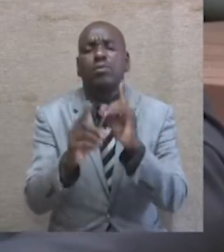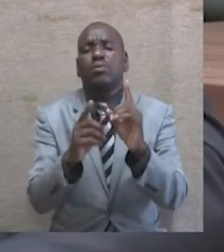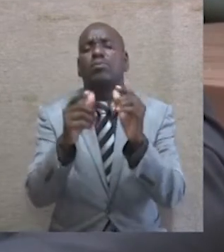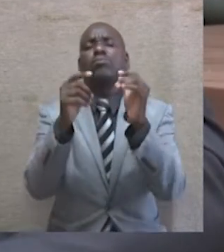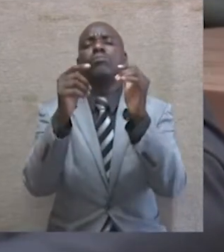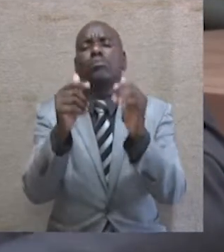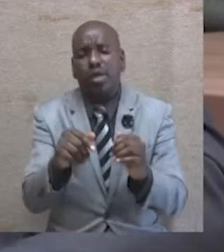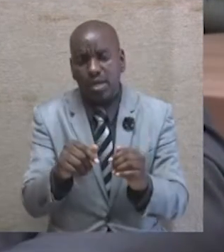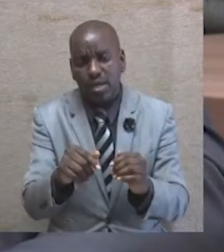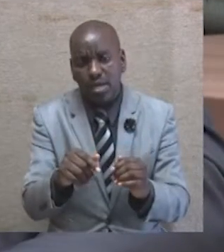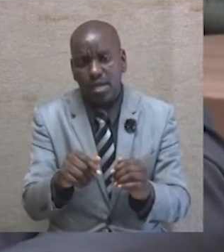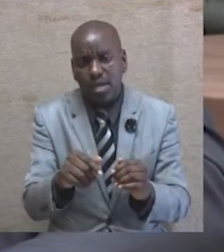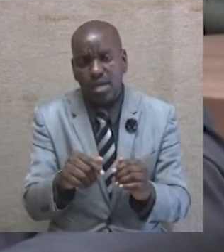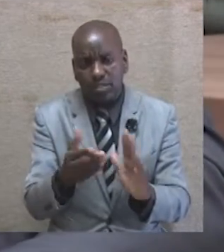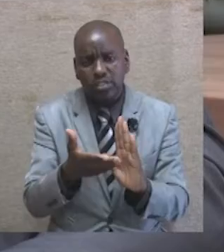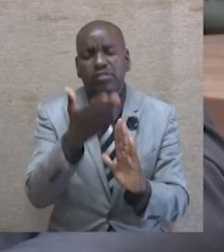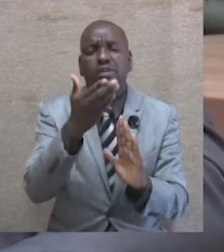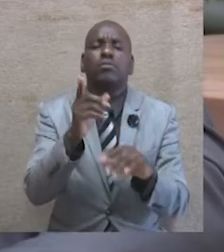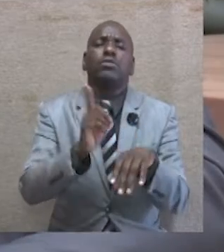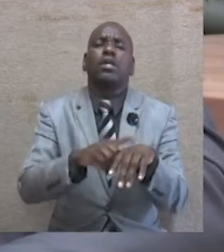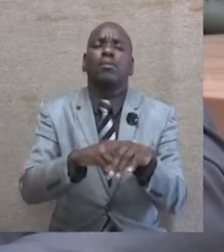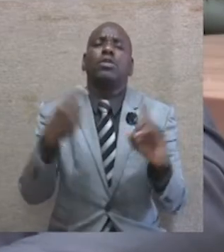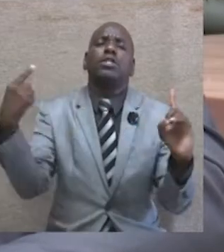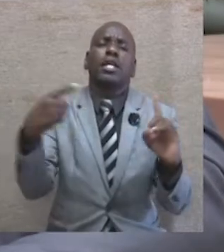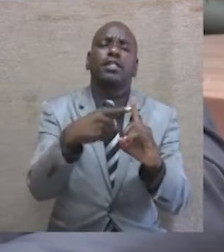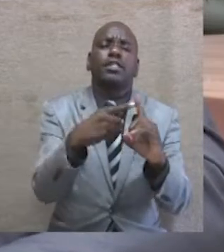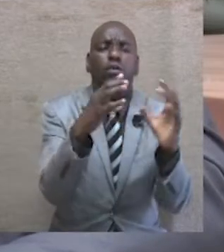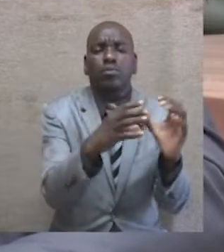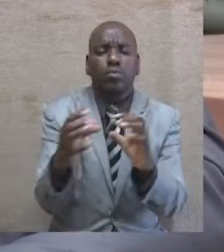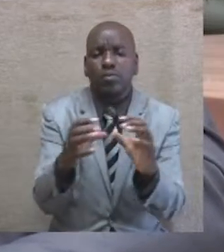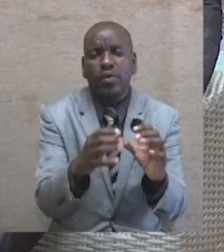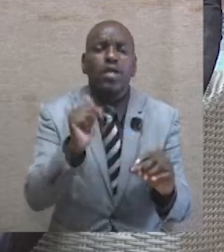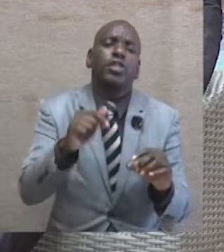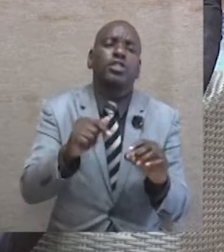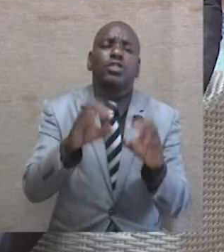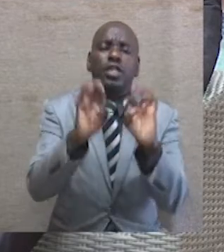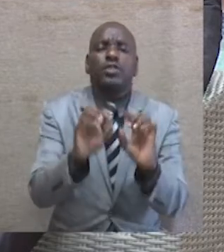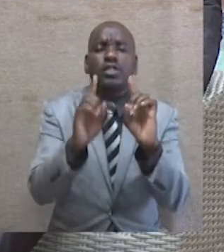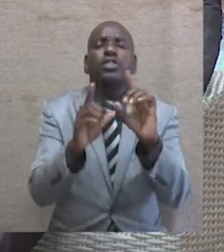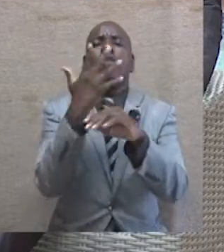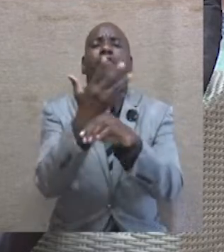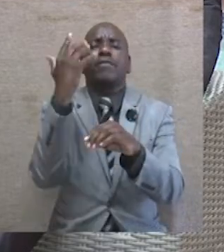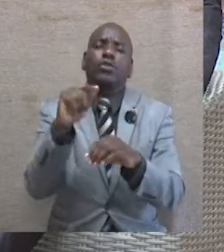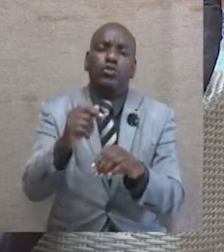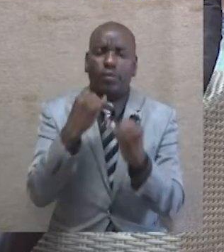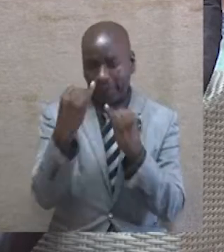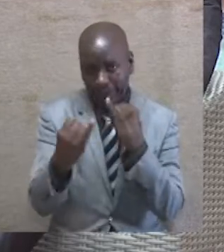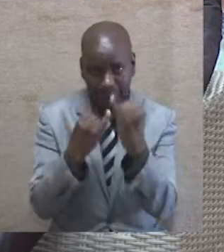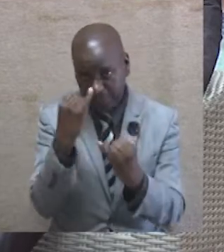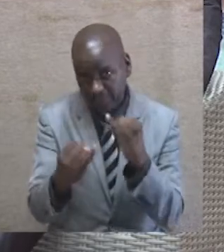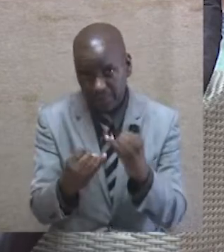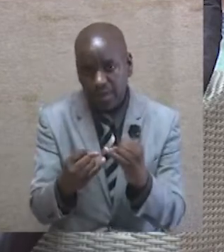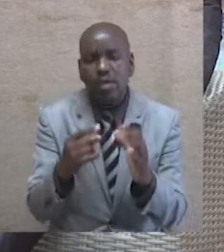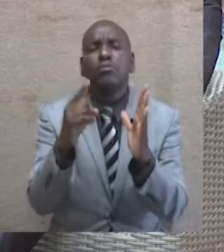a syllabus, that allocation, it has to be developed with time, targeting a certain group. This is Education 1.5, whereby today